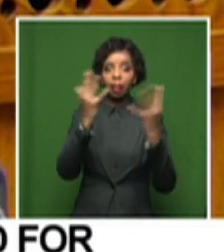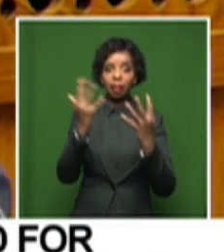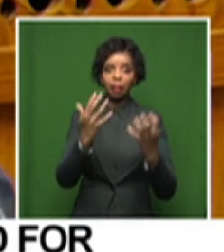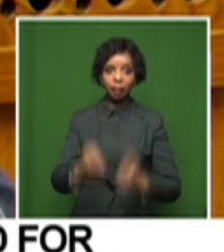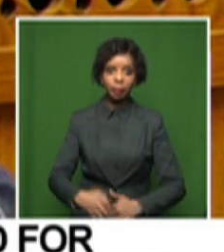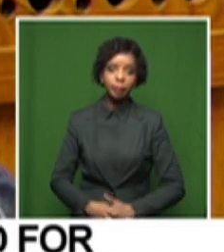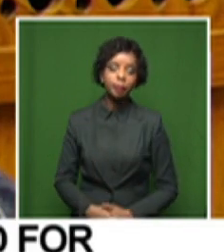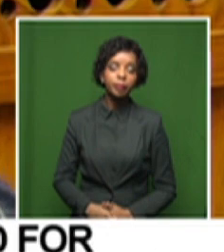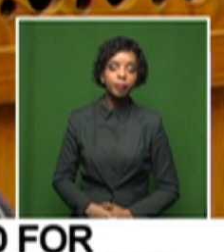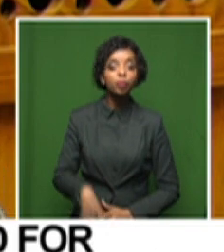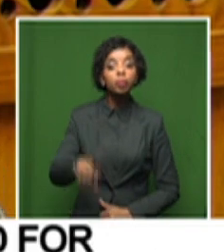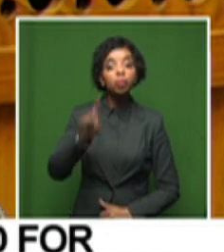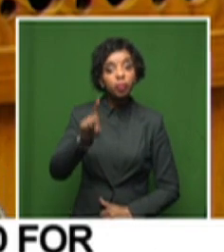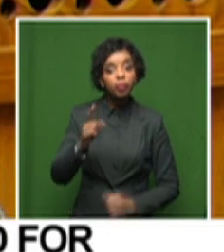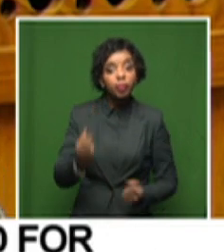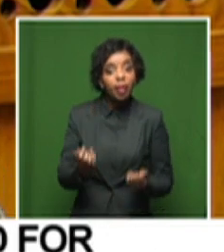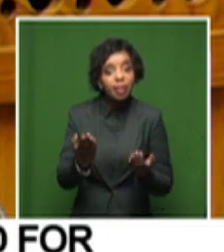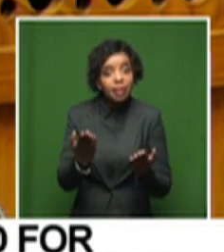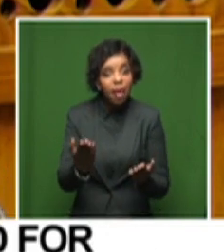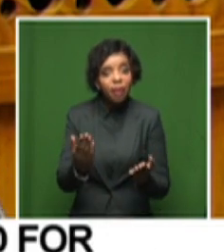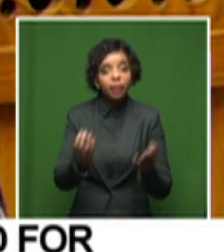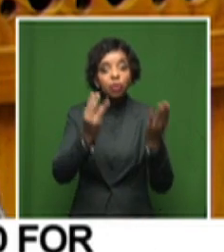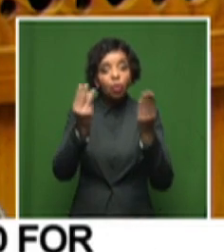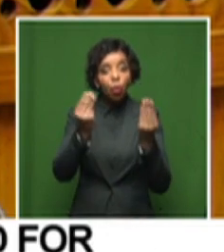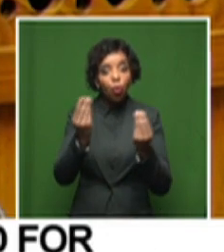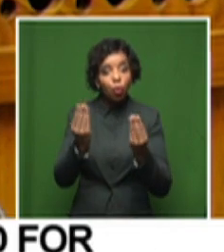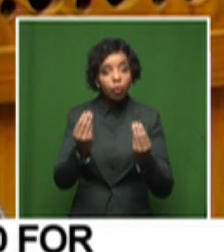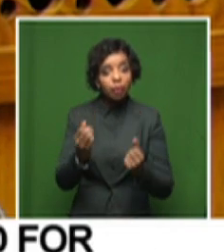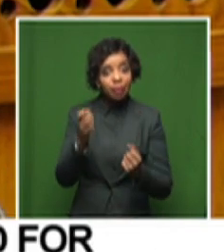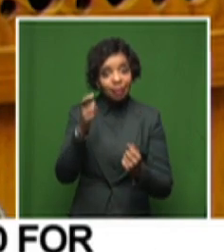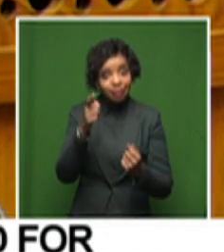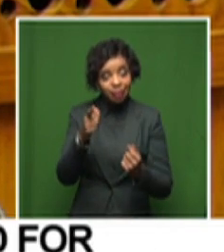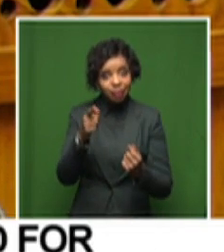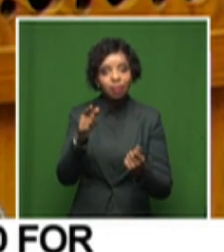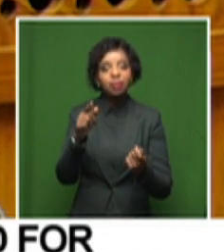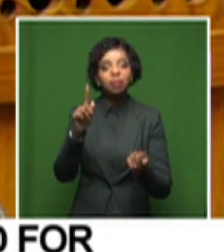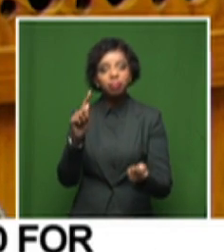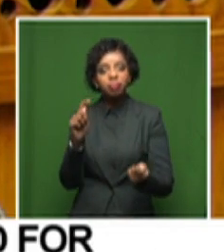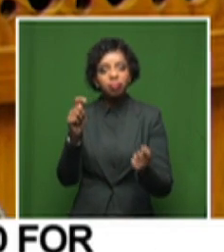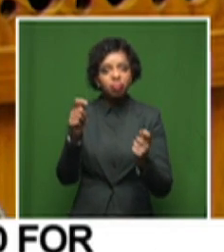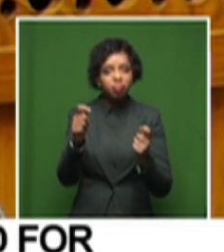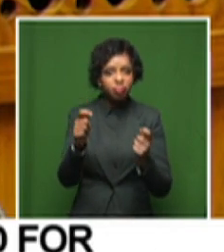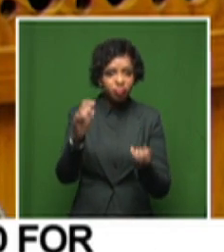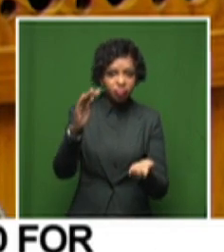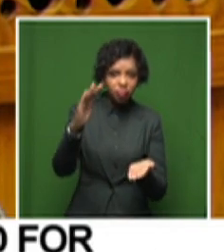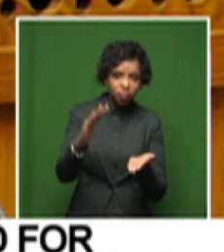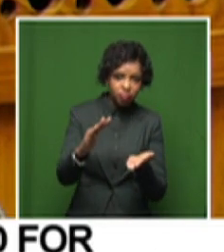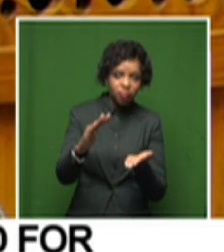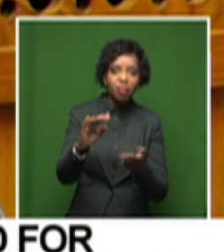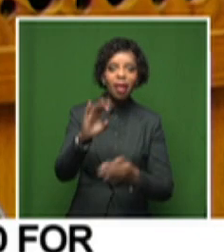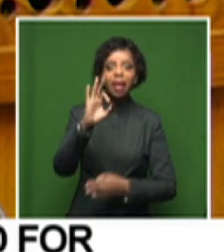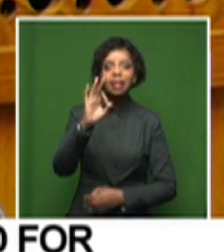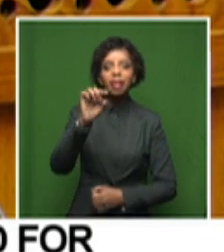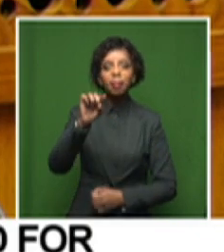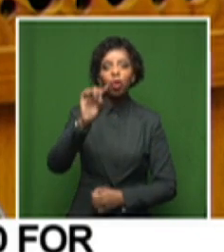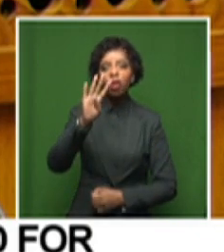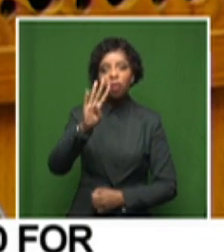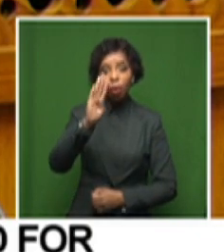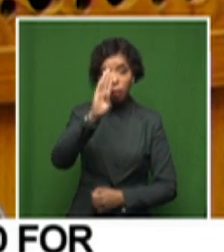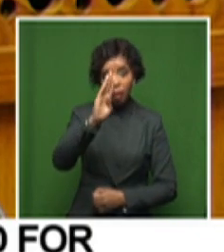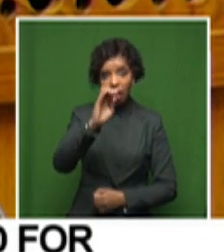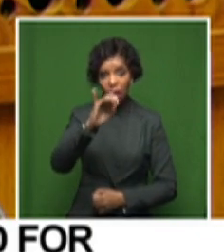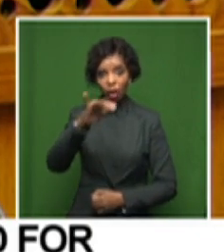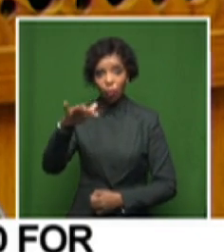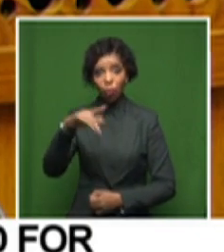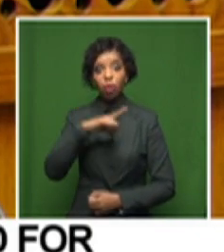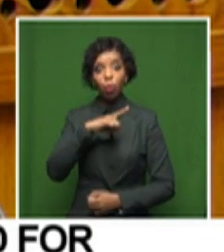Debt service costs are revised down by 3.4 billion in part because